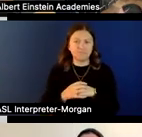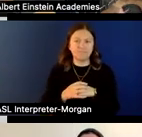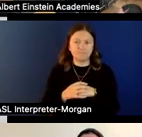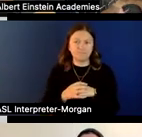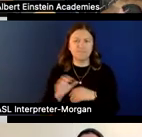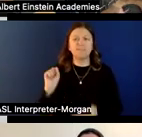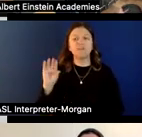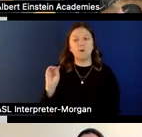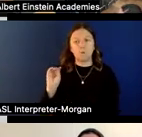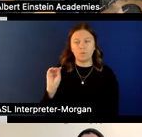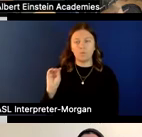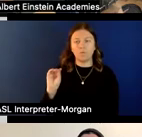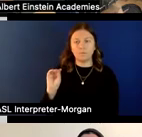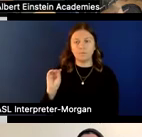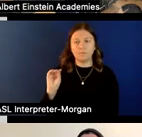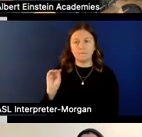So